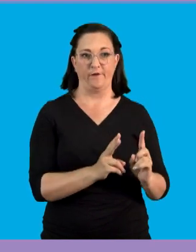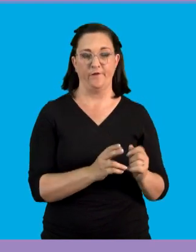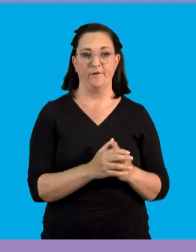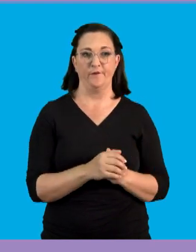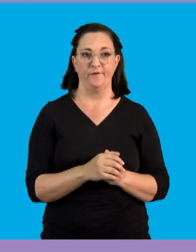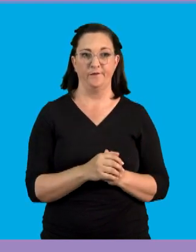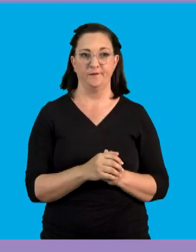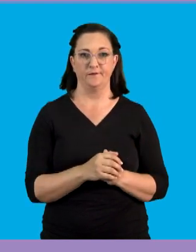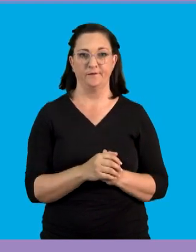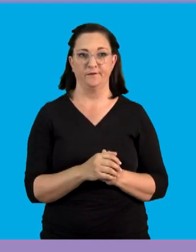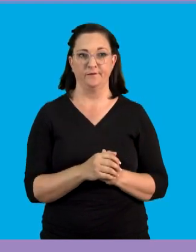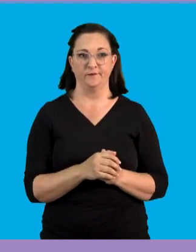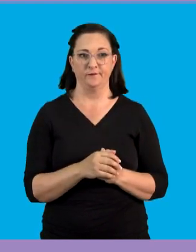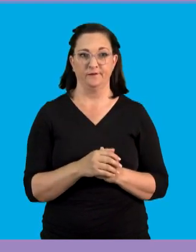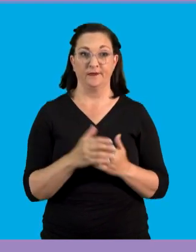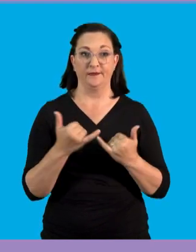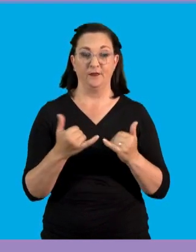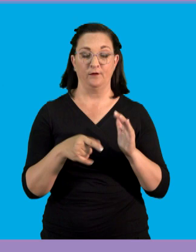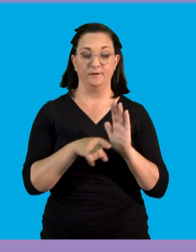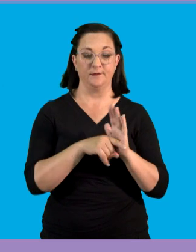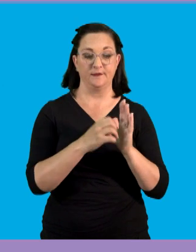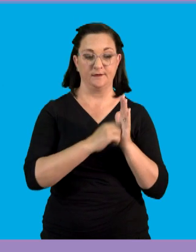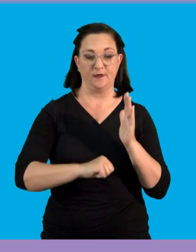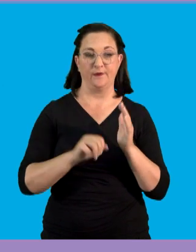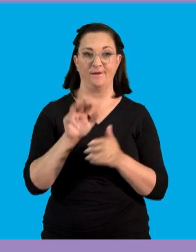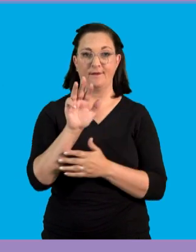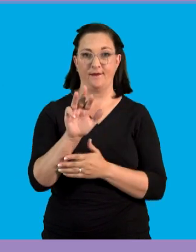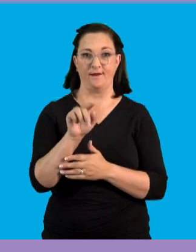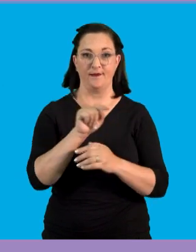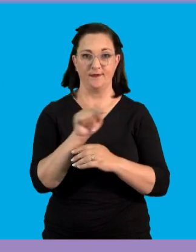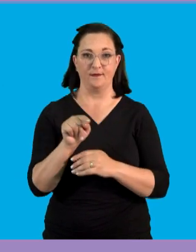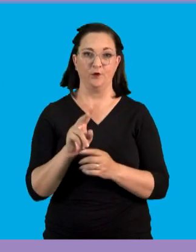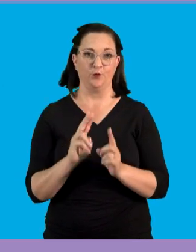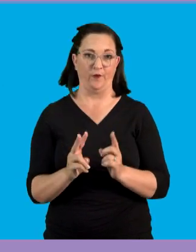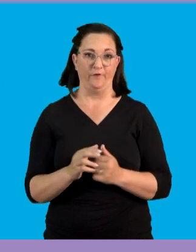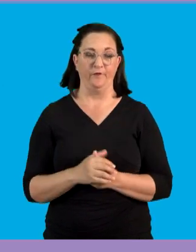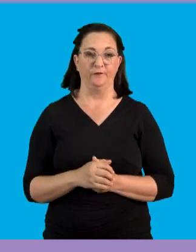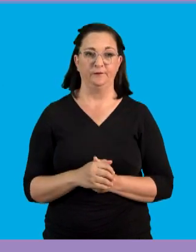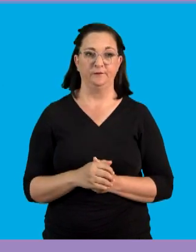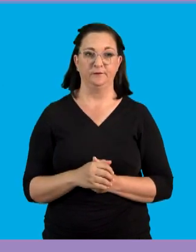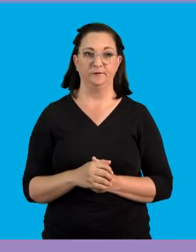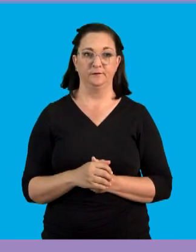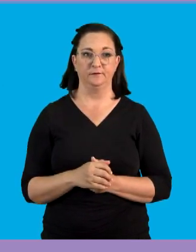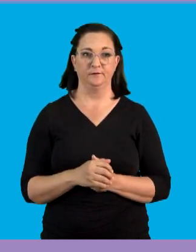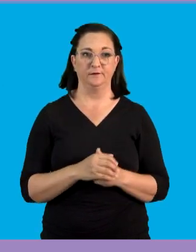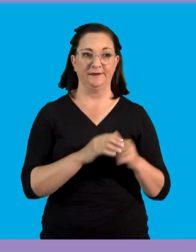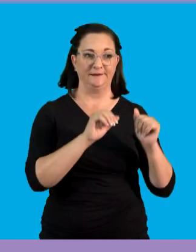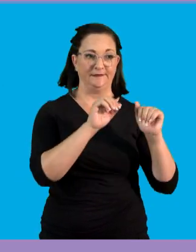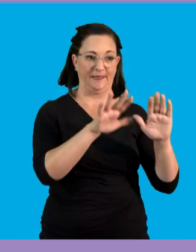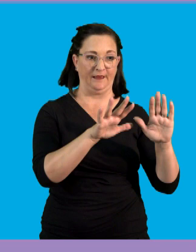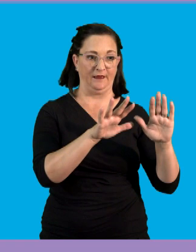12, and we are subtracting 9 divided by 12. twelfth. What is that? That is